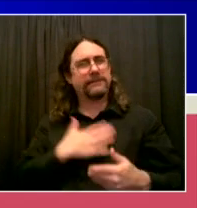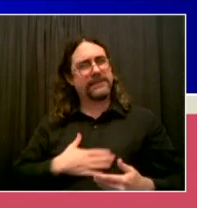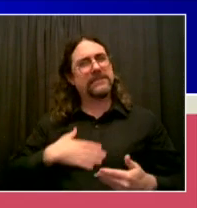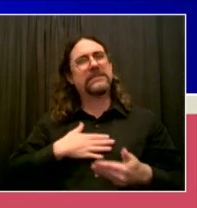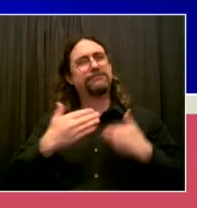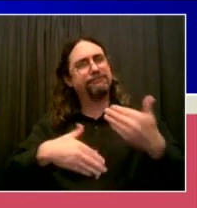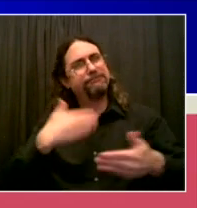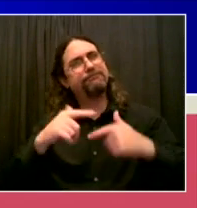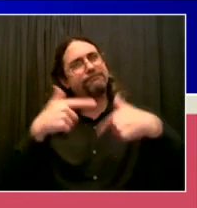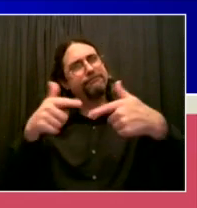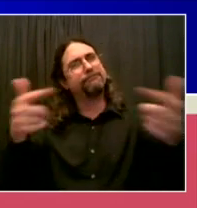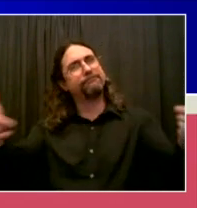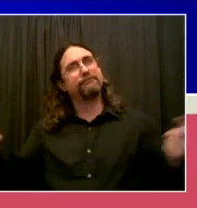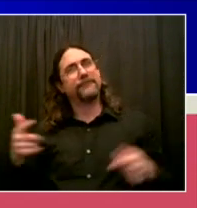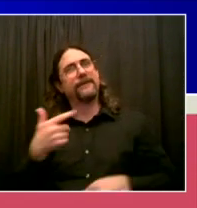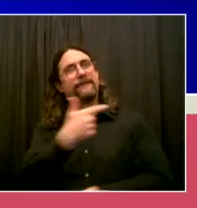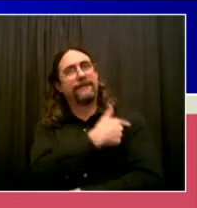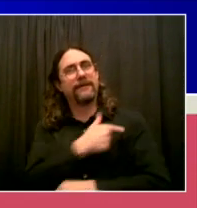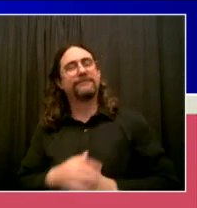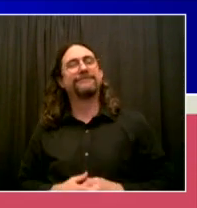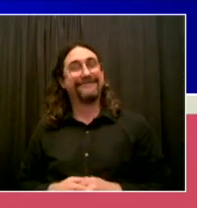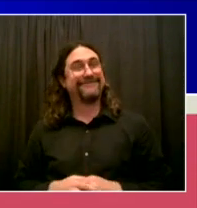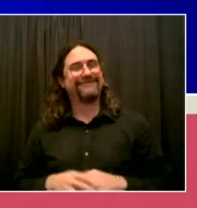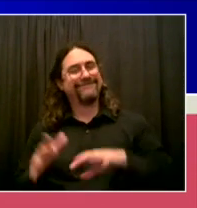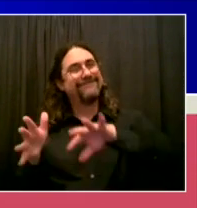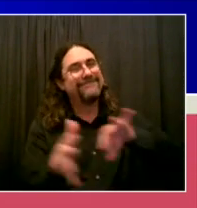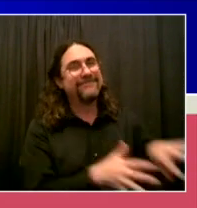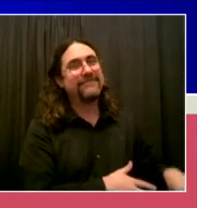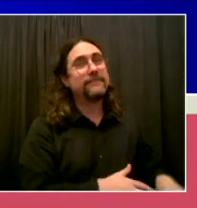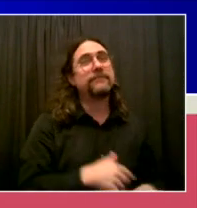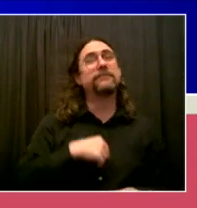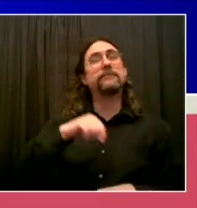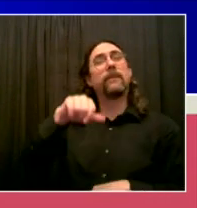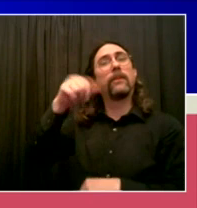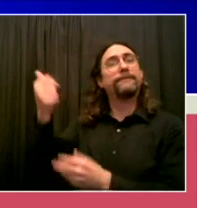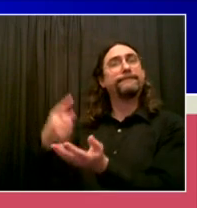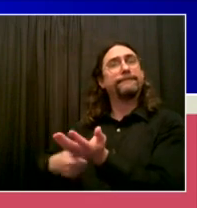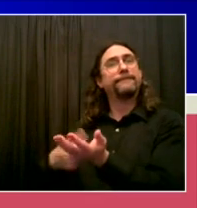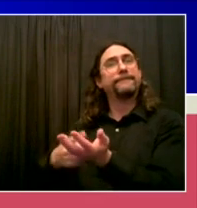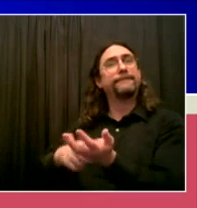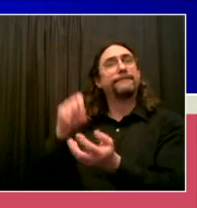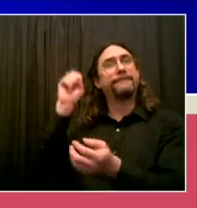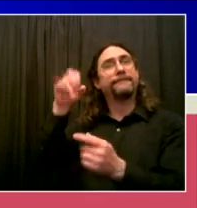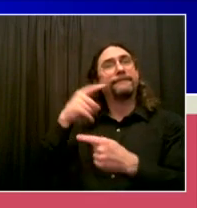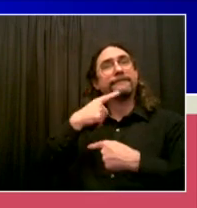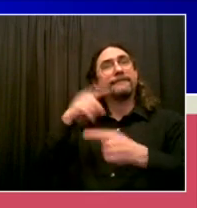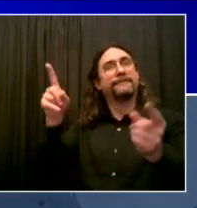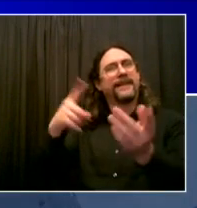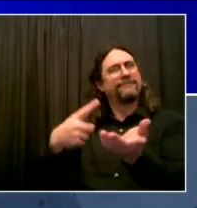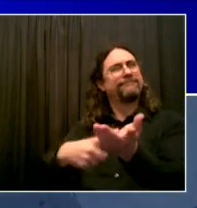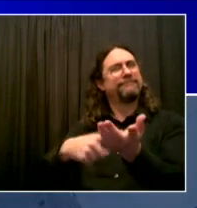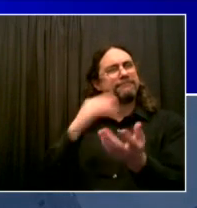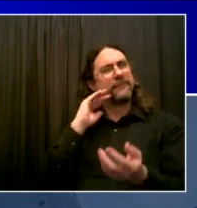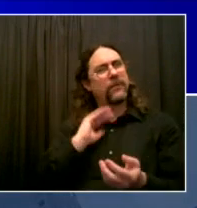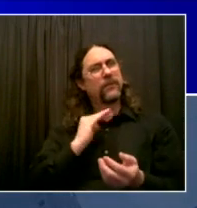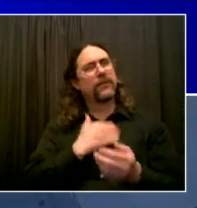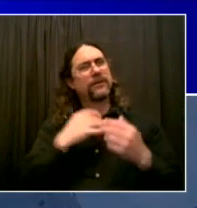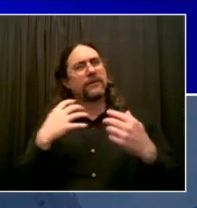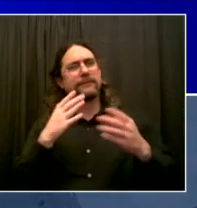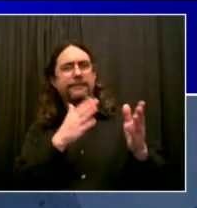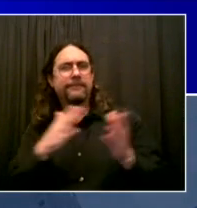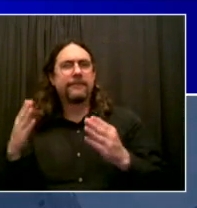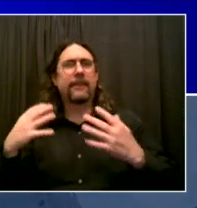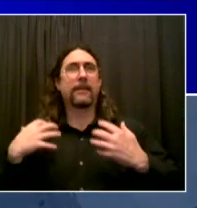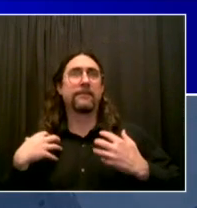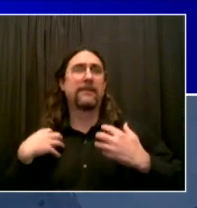York City coming back strong as the rest of our city workforce that's been working remotely starts to come back to the offices. Now, of